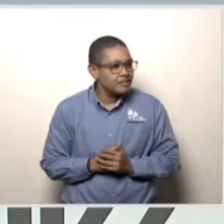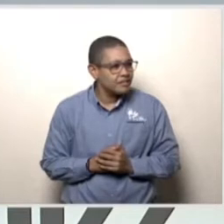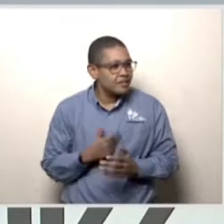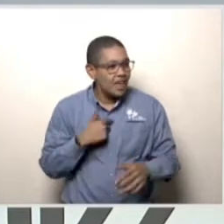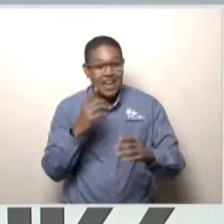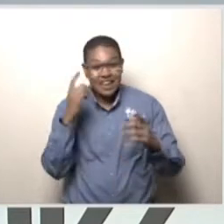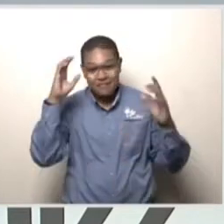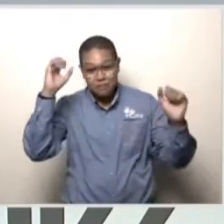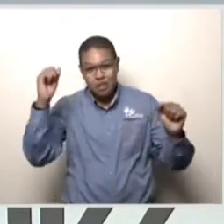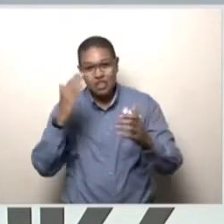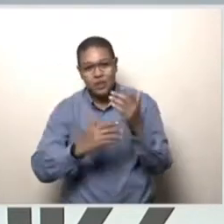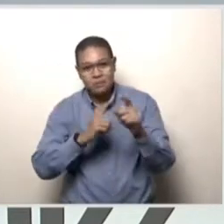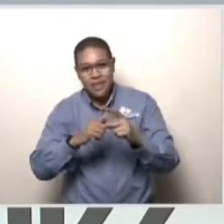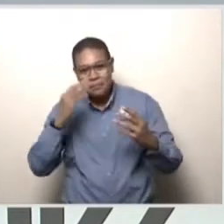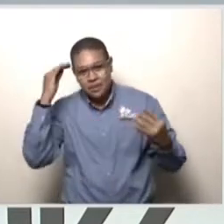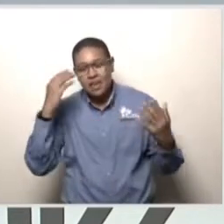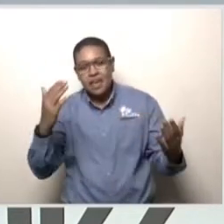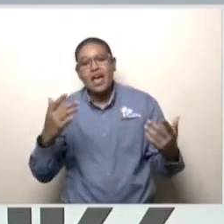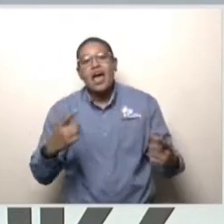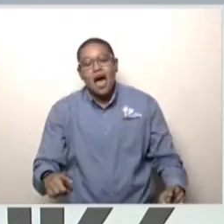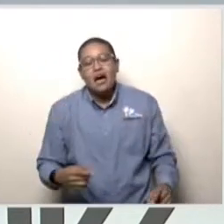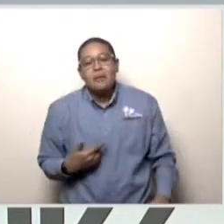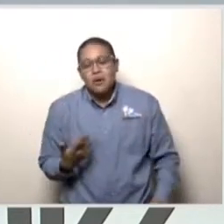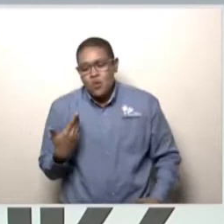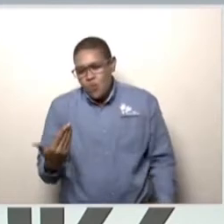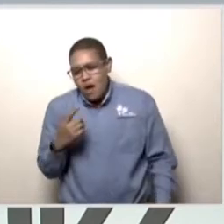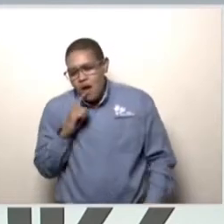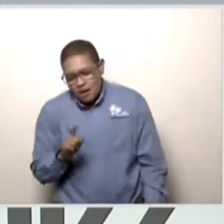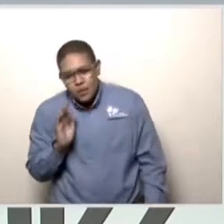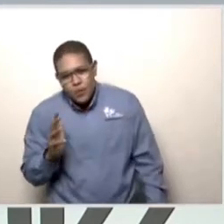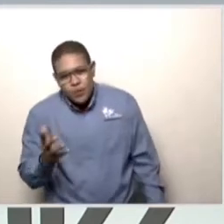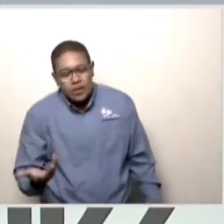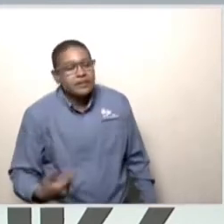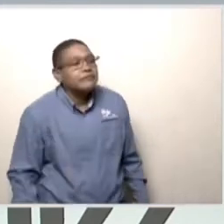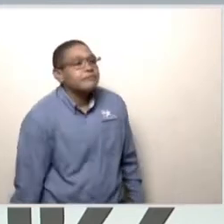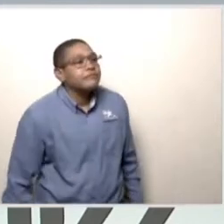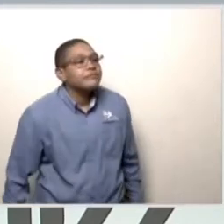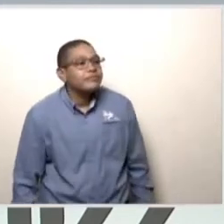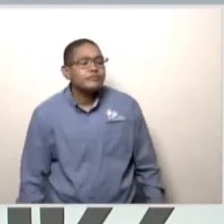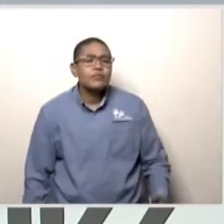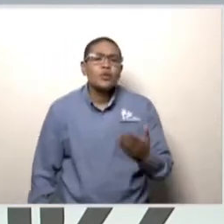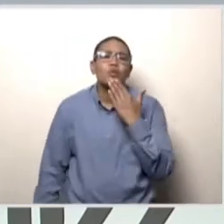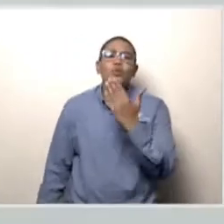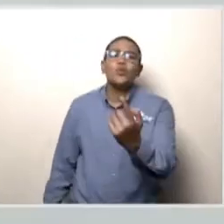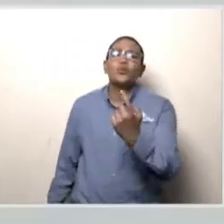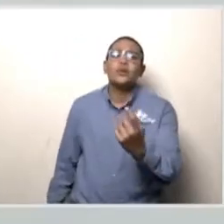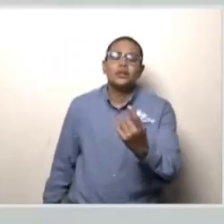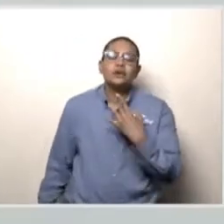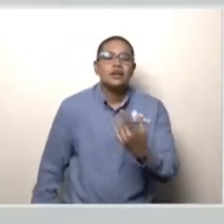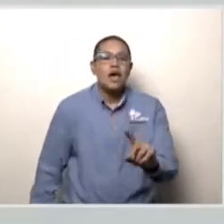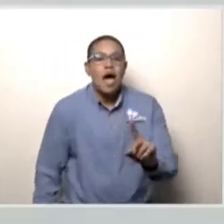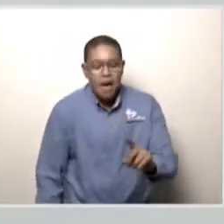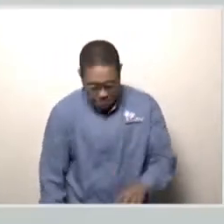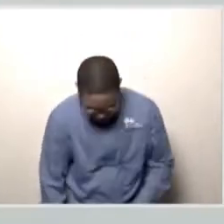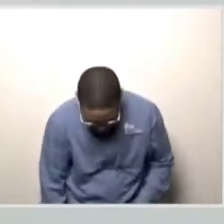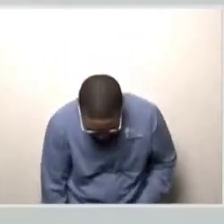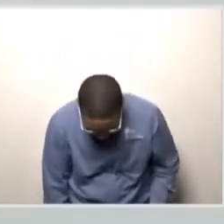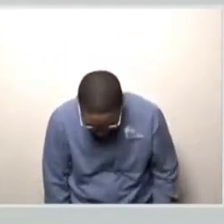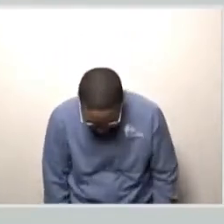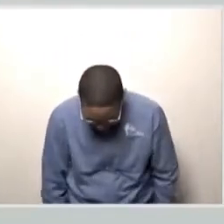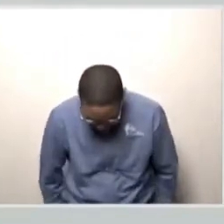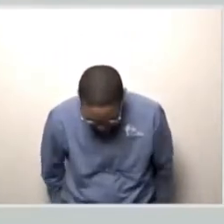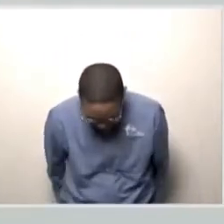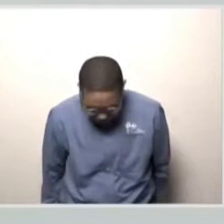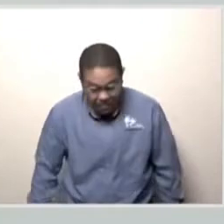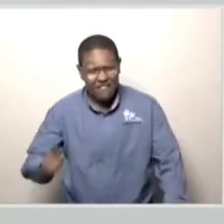to think of the answer. All right, so you go, Mr. Prime Minister, please. It's a good question. For the